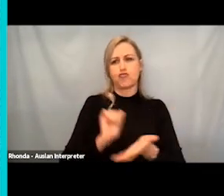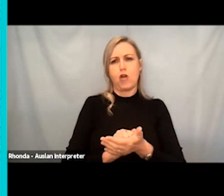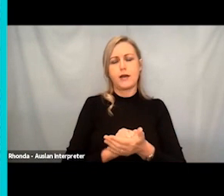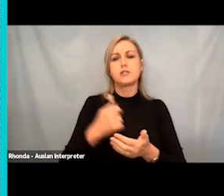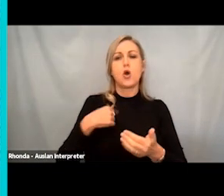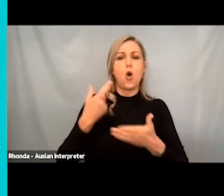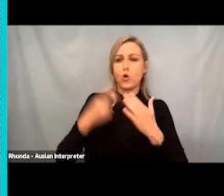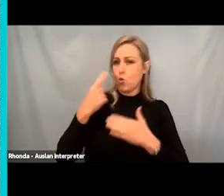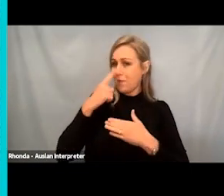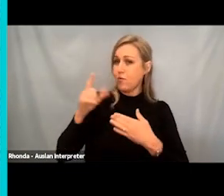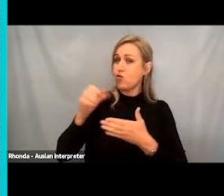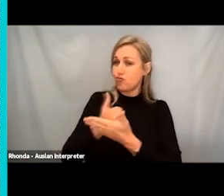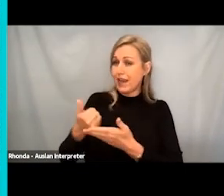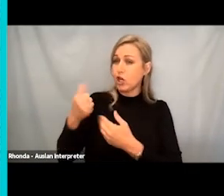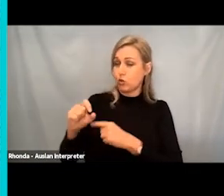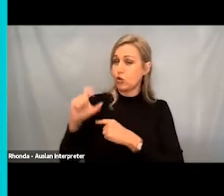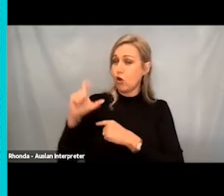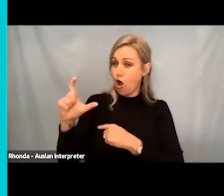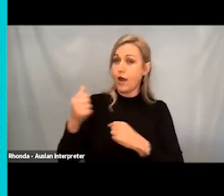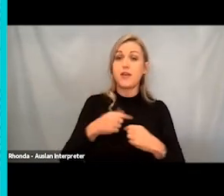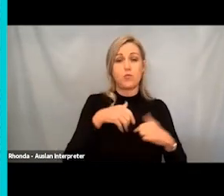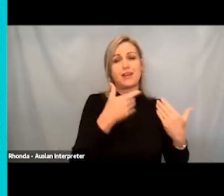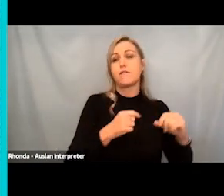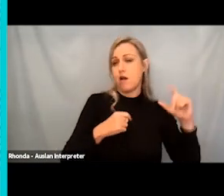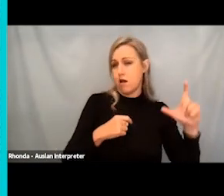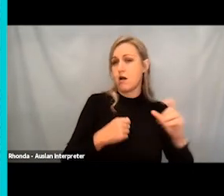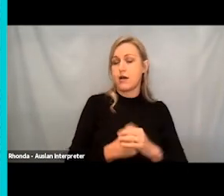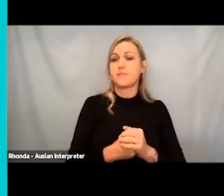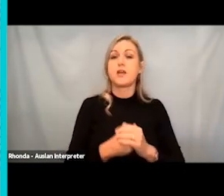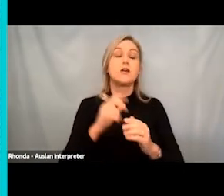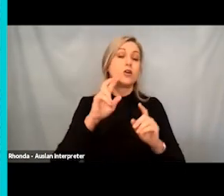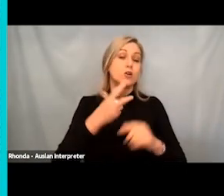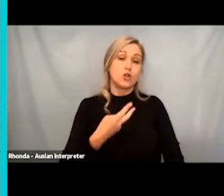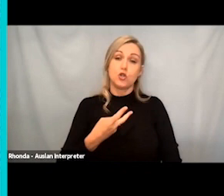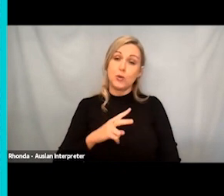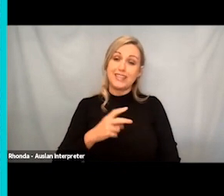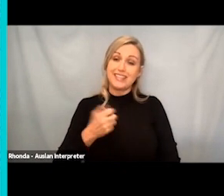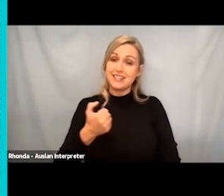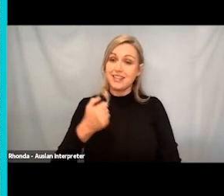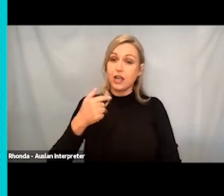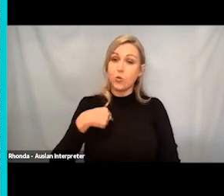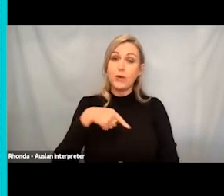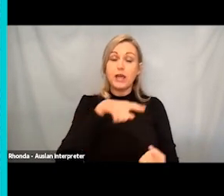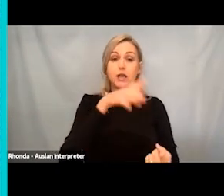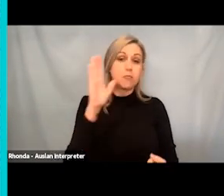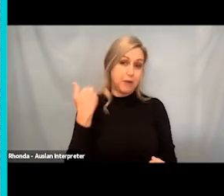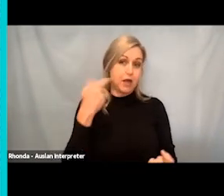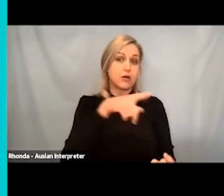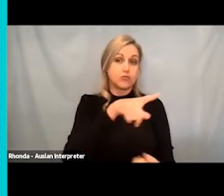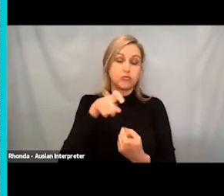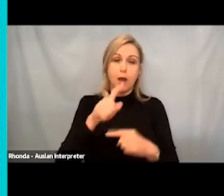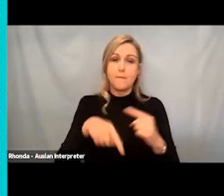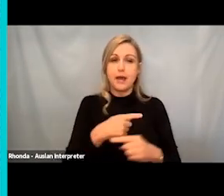do a pilot back in 2016, and we recruited 16 people, of